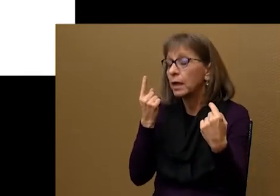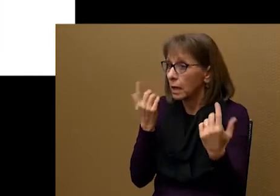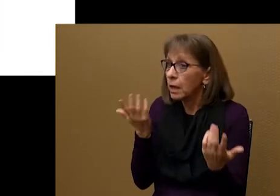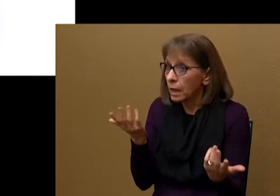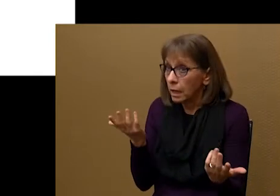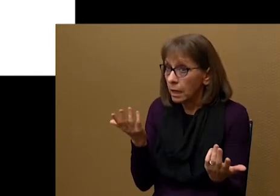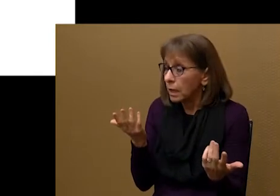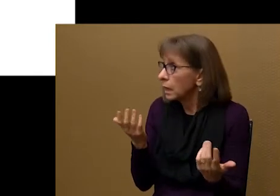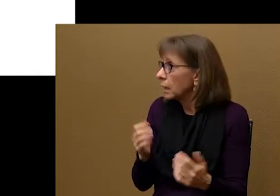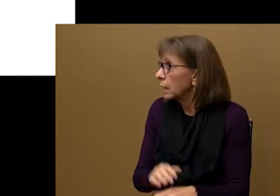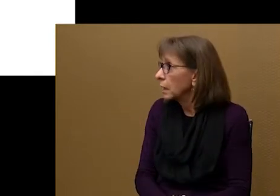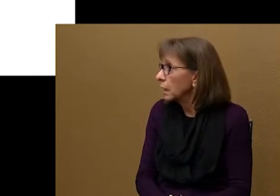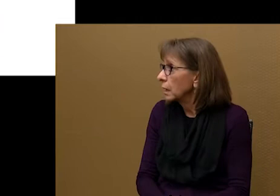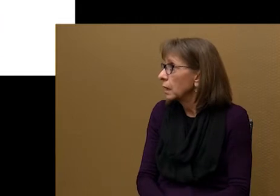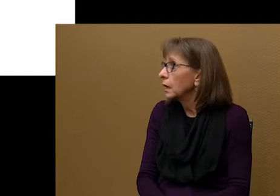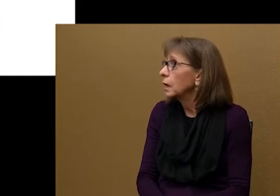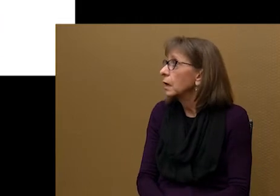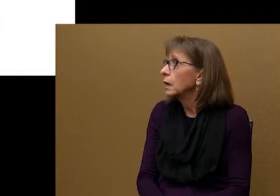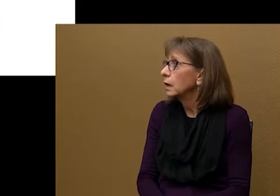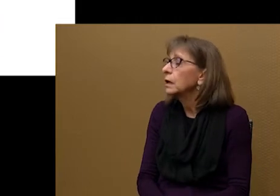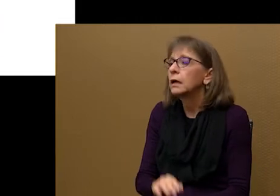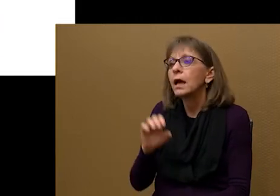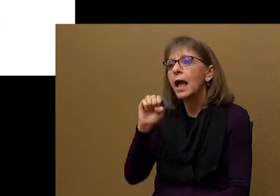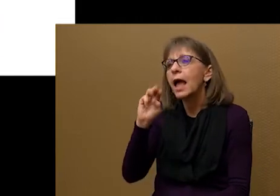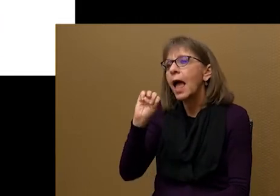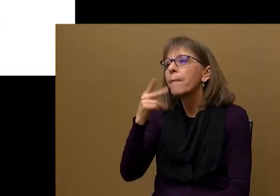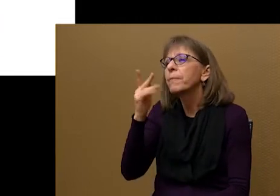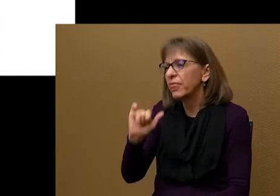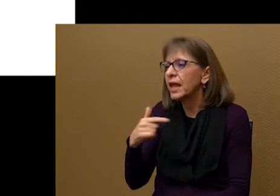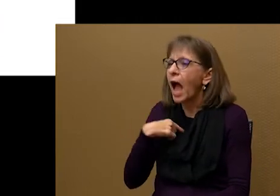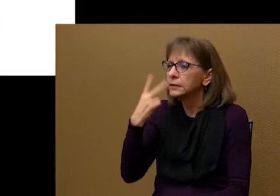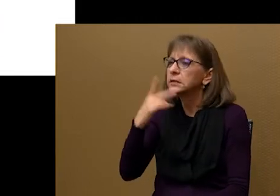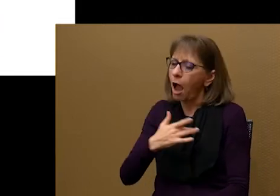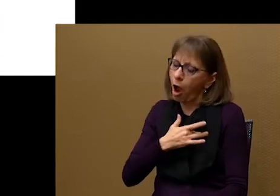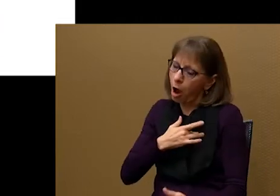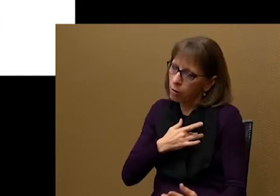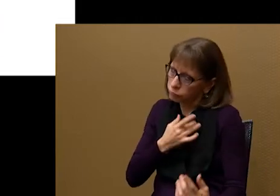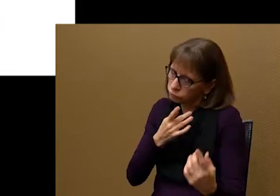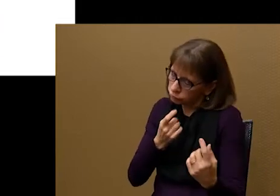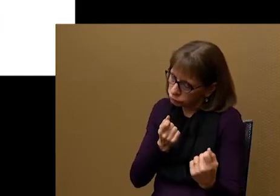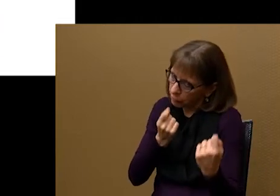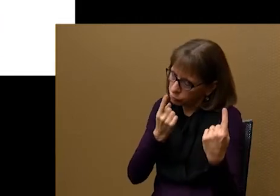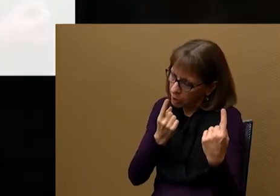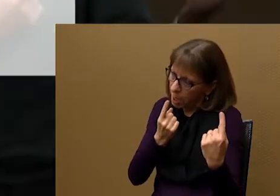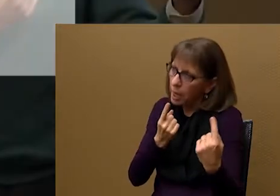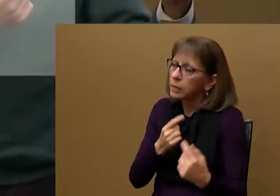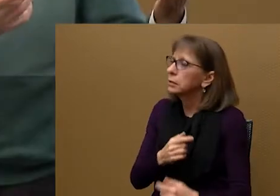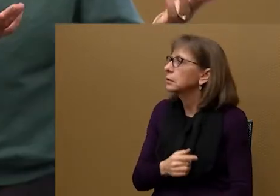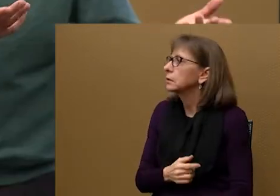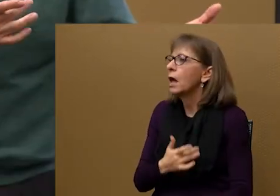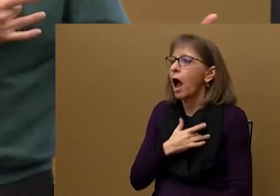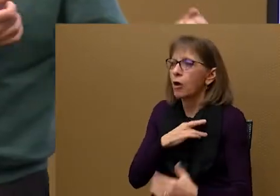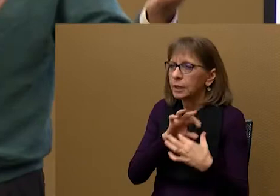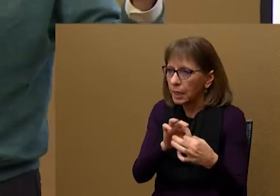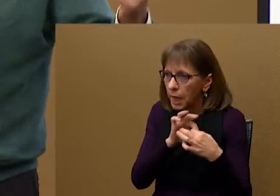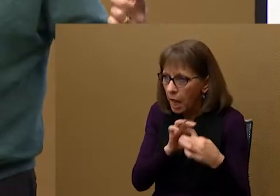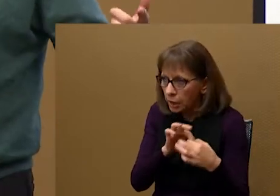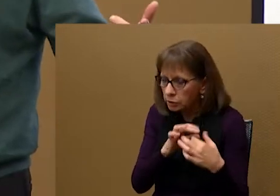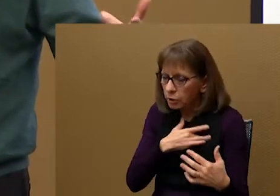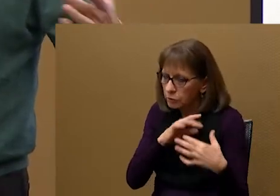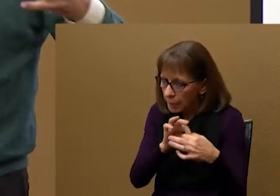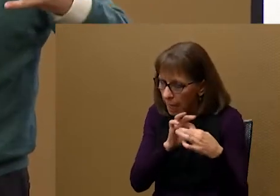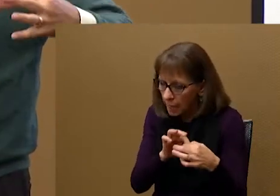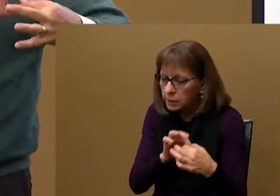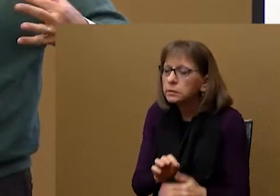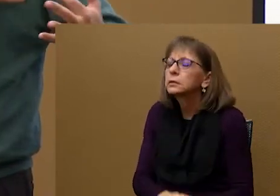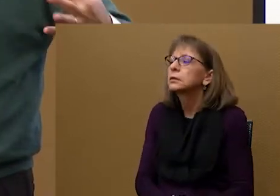empathy. And the way I'm used to signing empathy is heart understand. I've seen other ways. Heart understand. I've